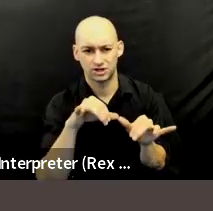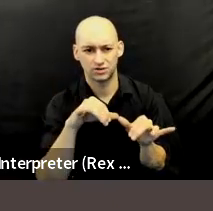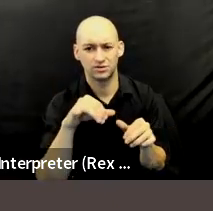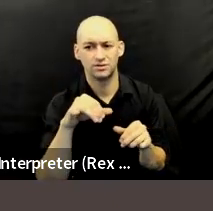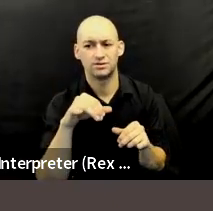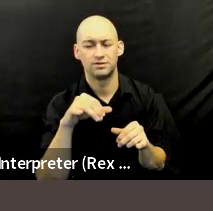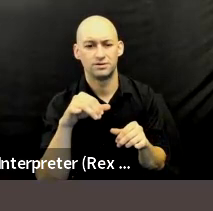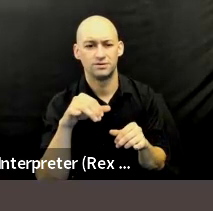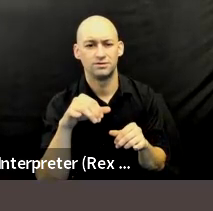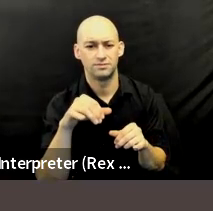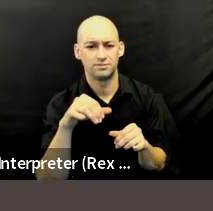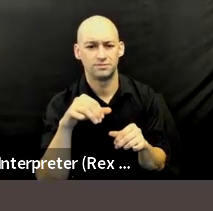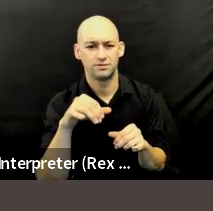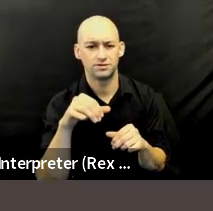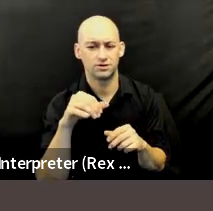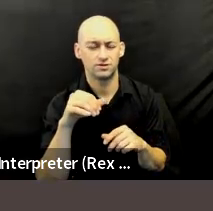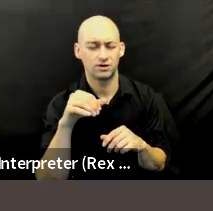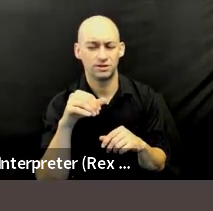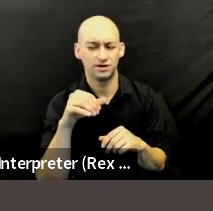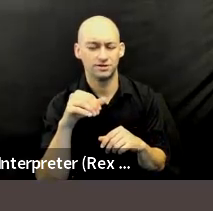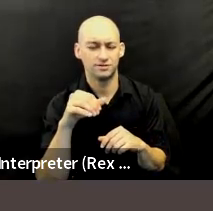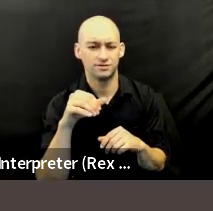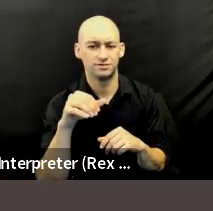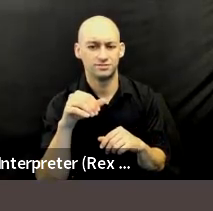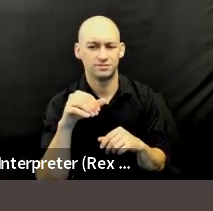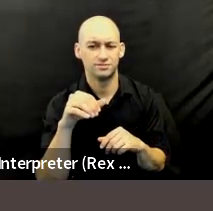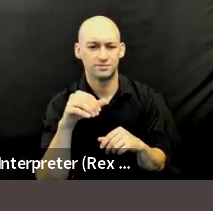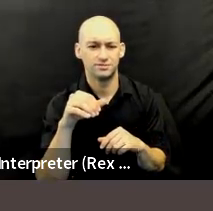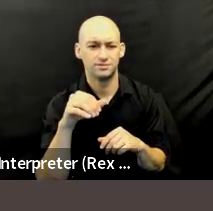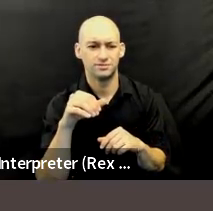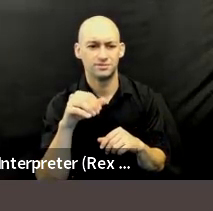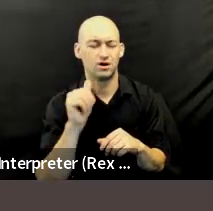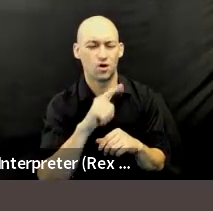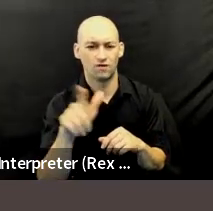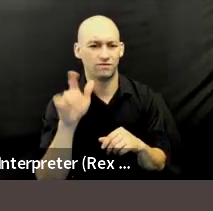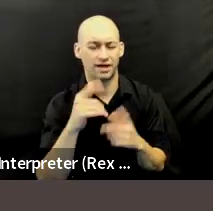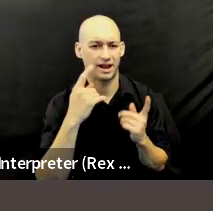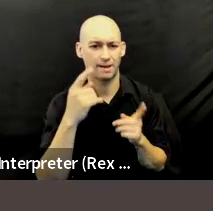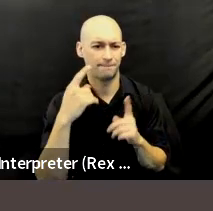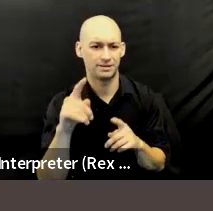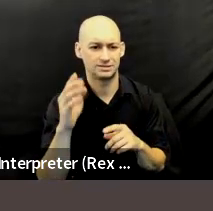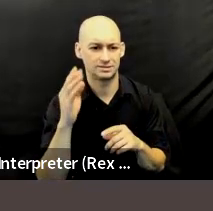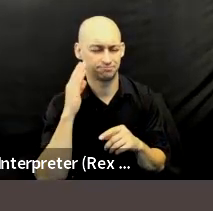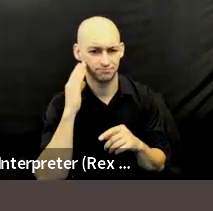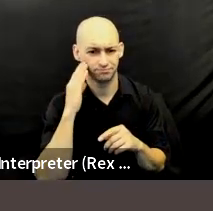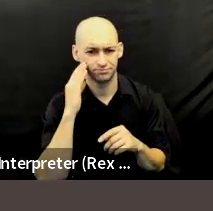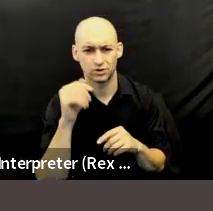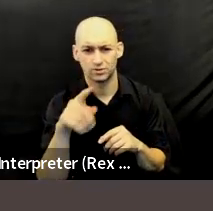many people that were there making all of this happen. And just, again, it's